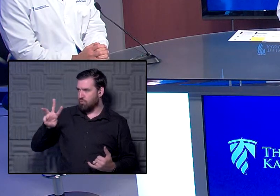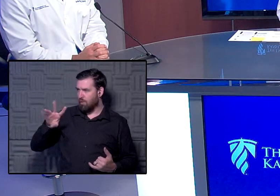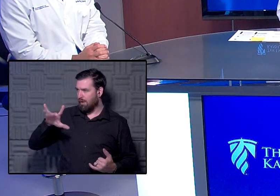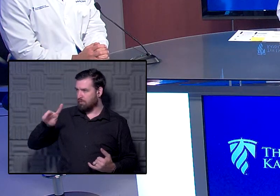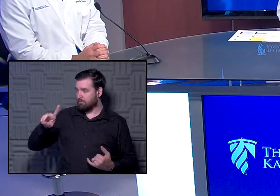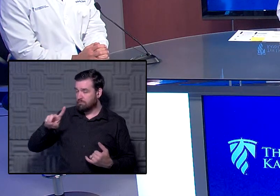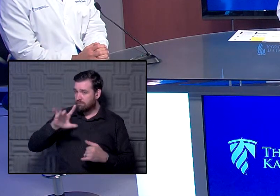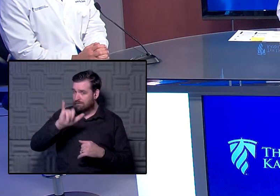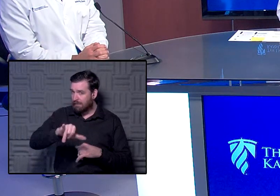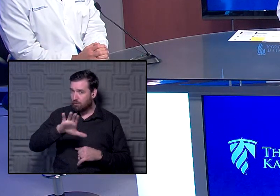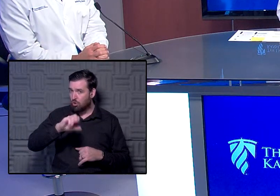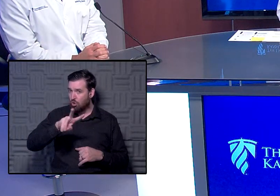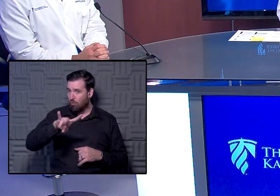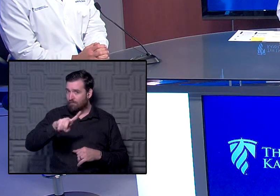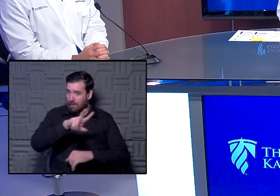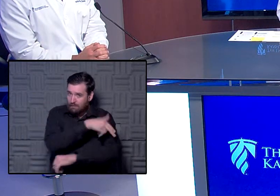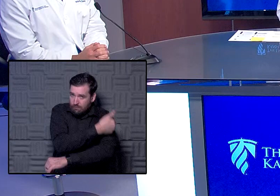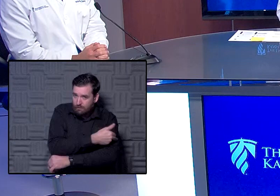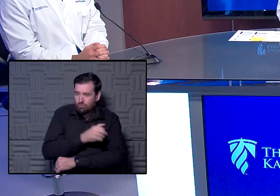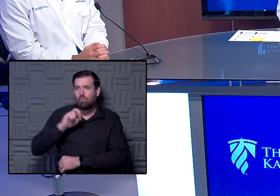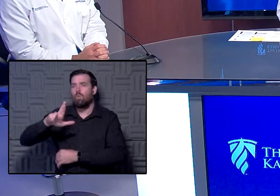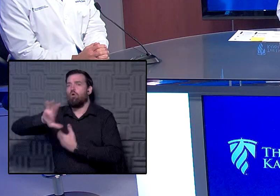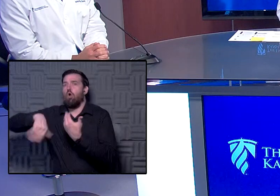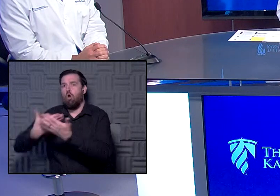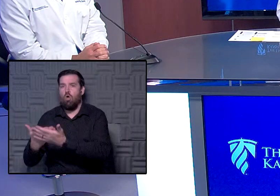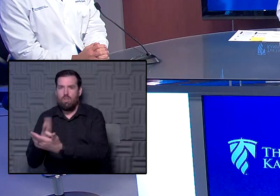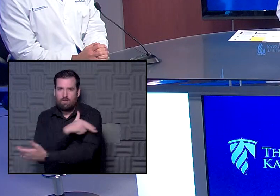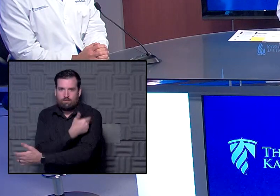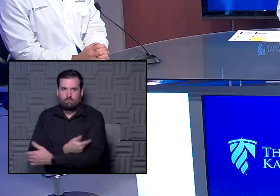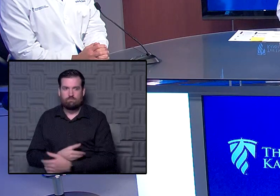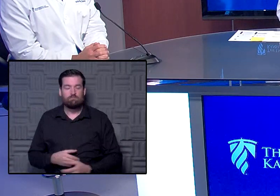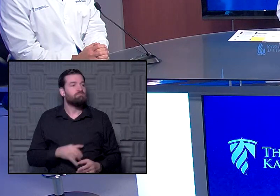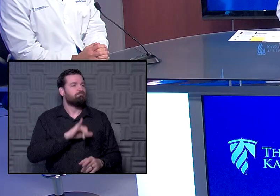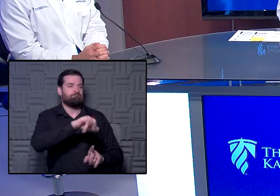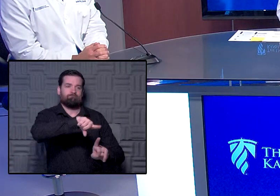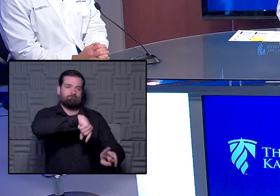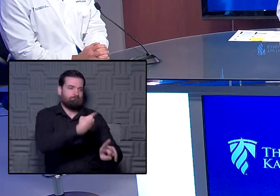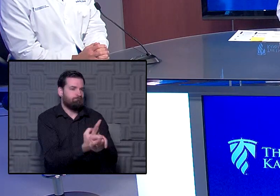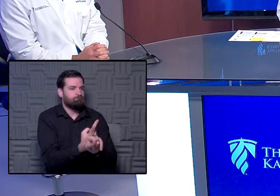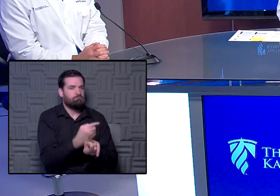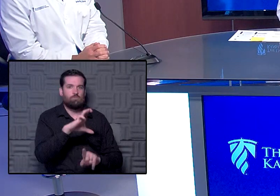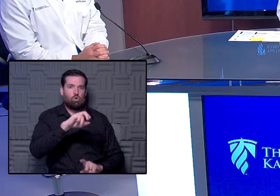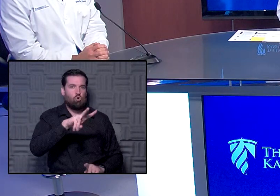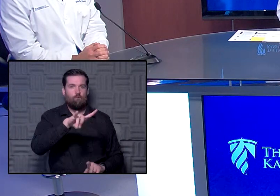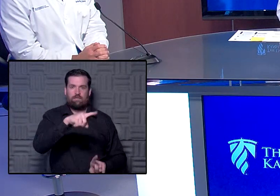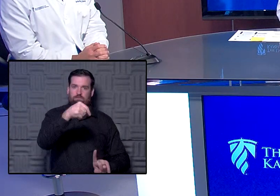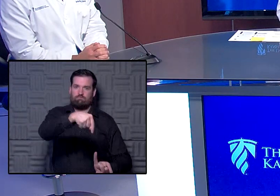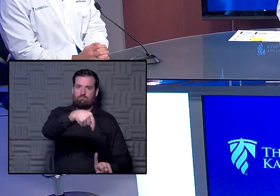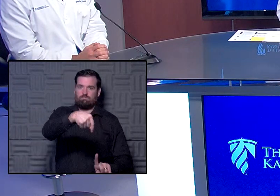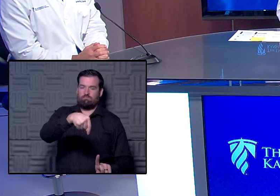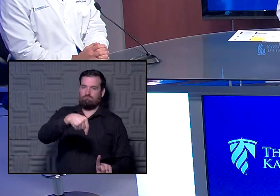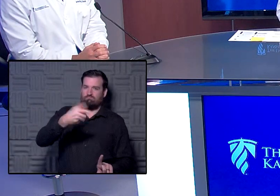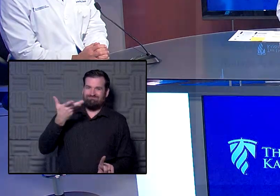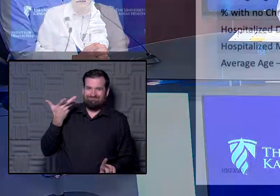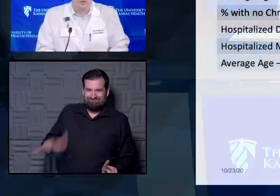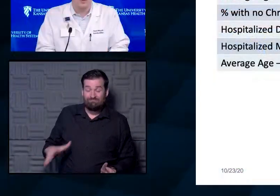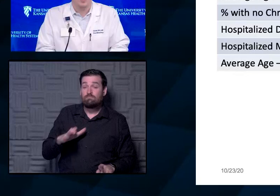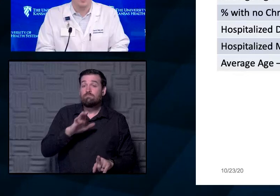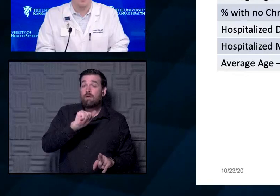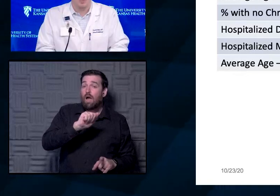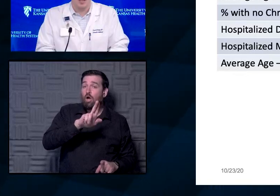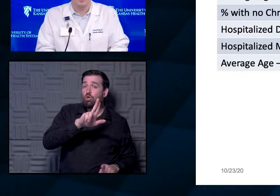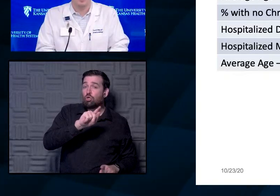COVID hospitalizations or all hospitalizations? No, those are COVID hospitalizations only, so